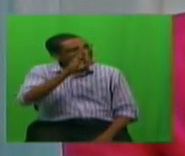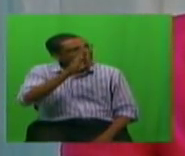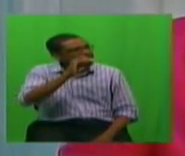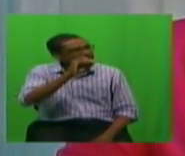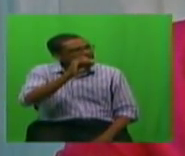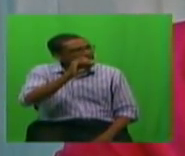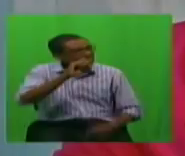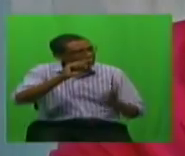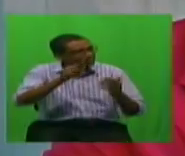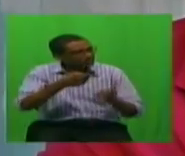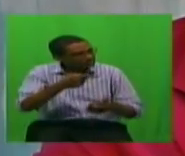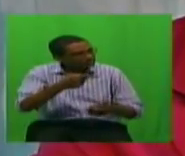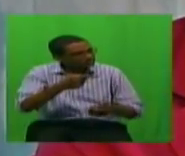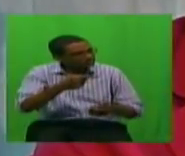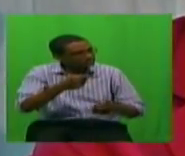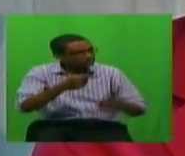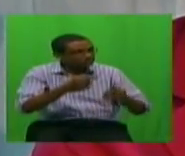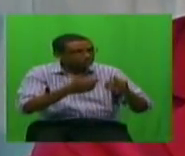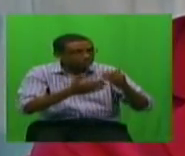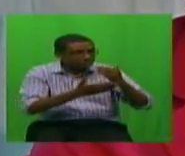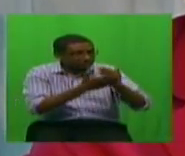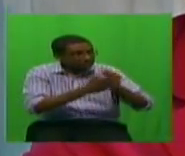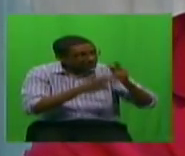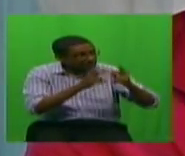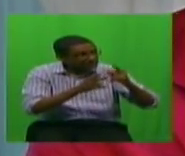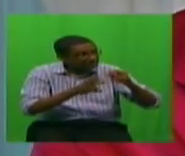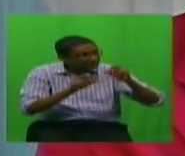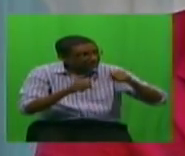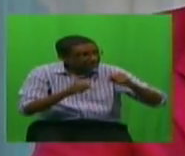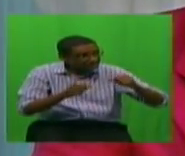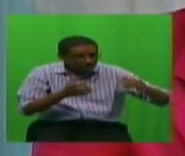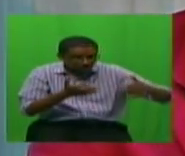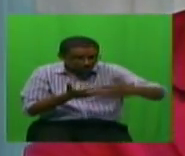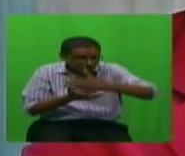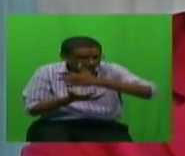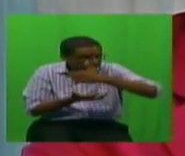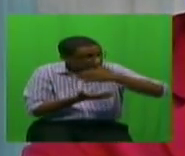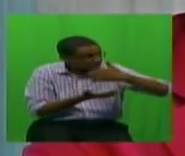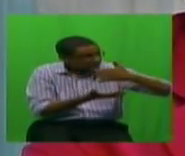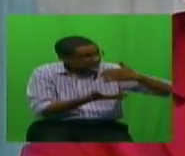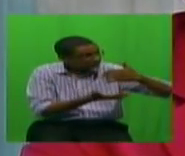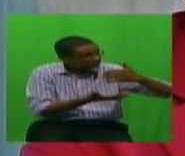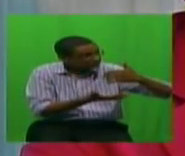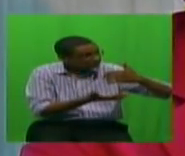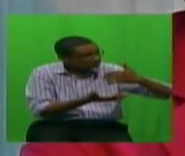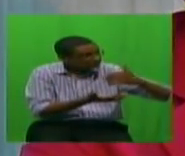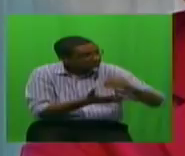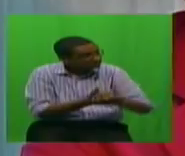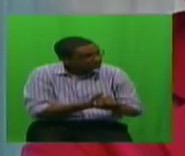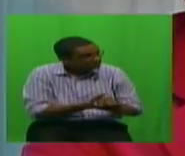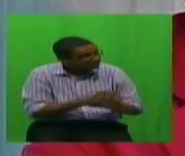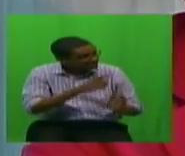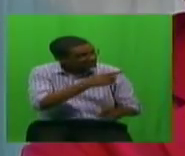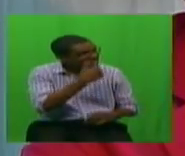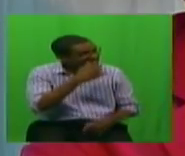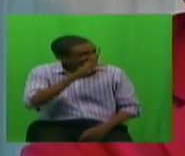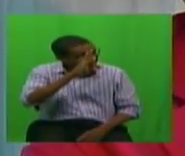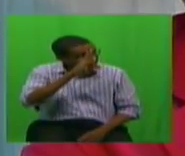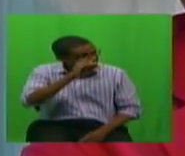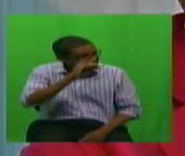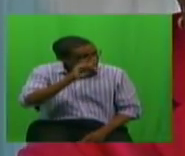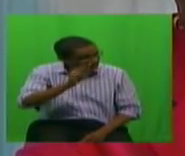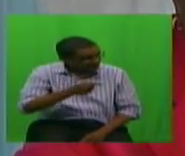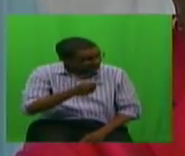access. I just want to be clear, based on the math I did, it's roughly $70,000, yes,